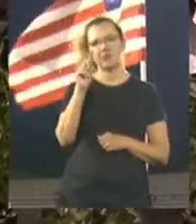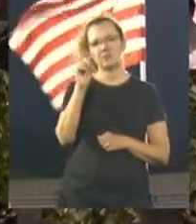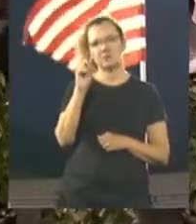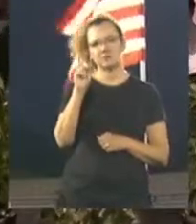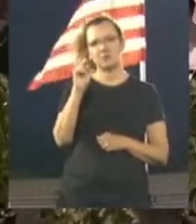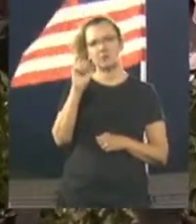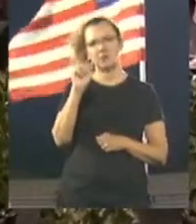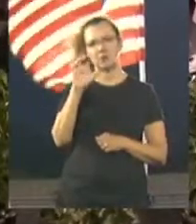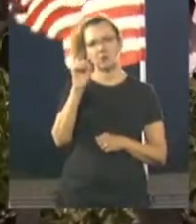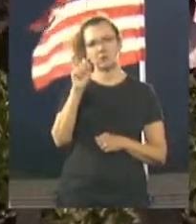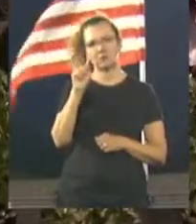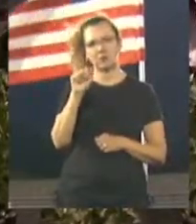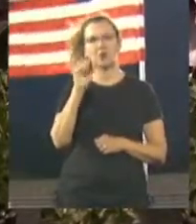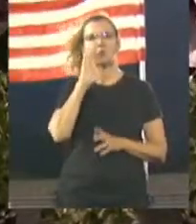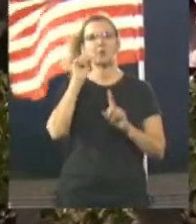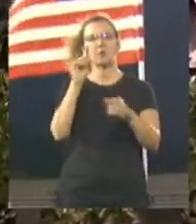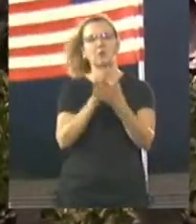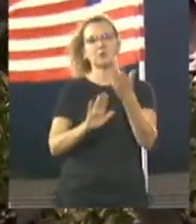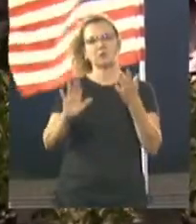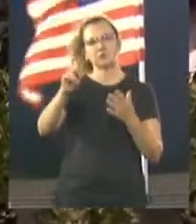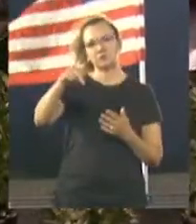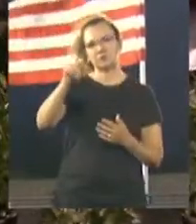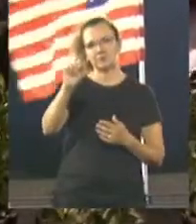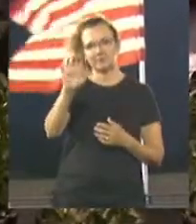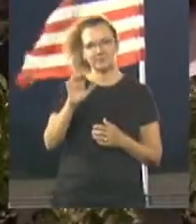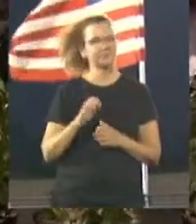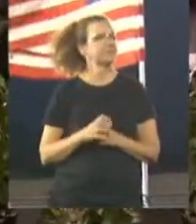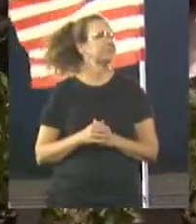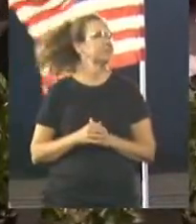Acosta will be attending Palo Alto College.